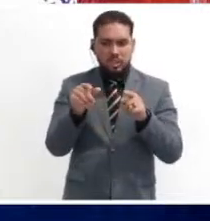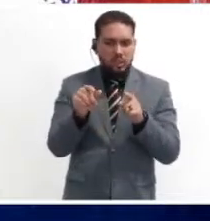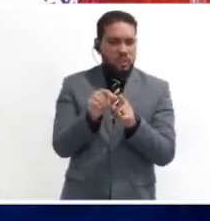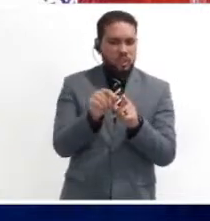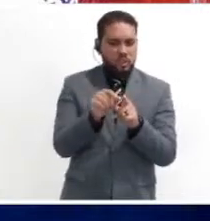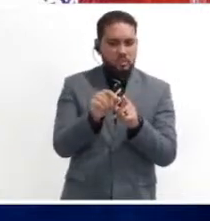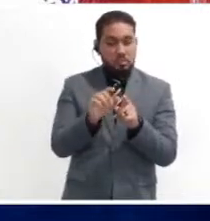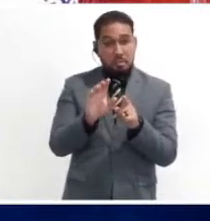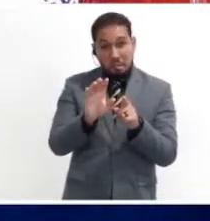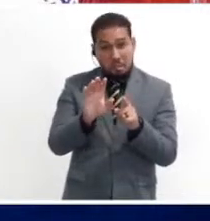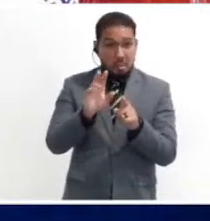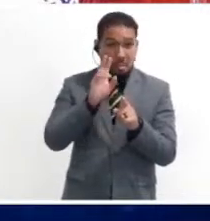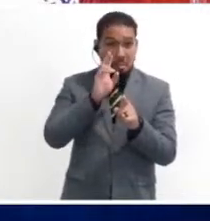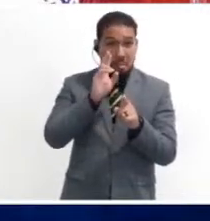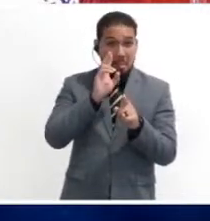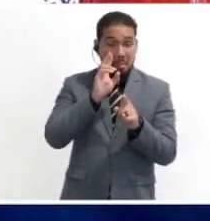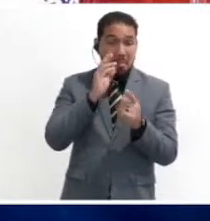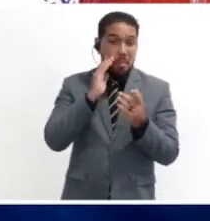bonding.